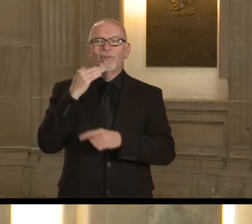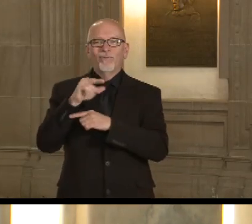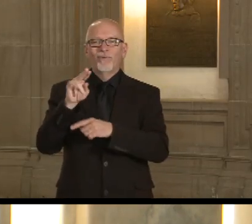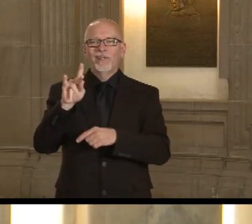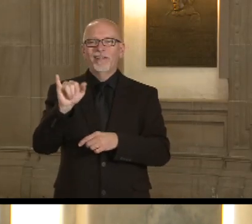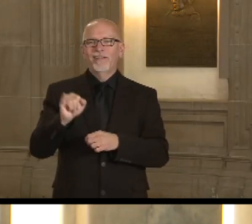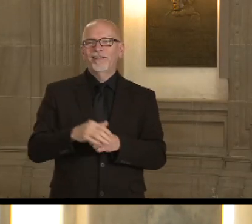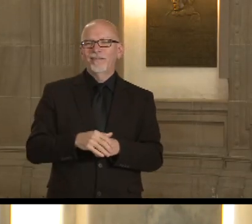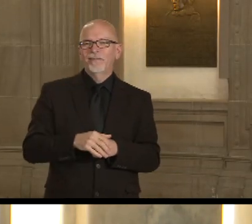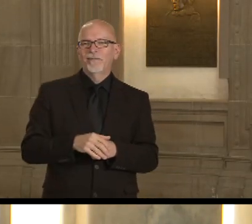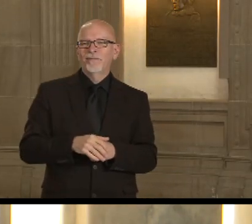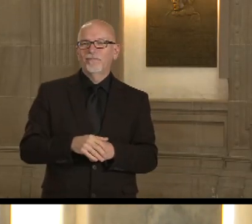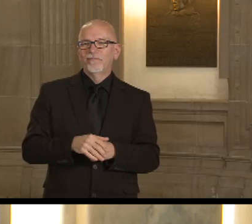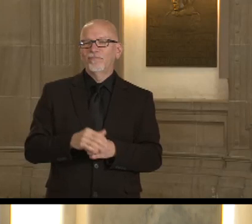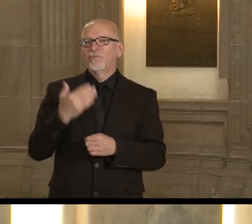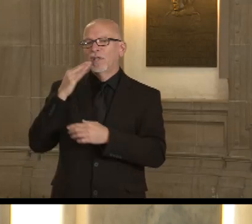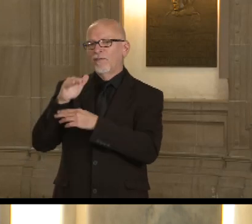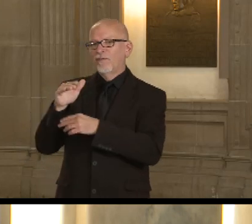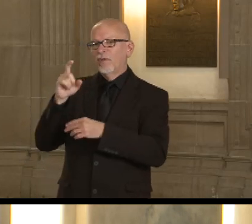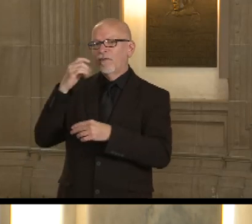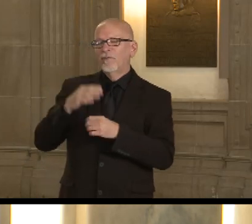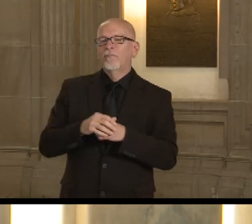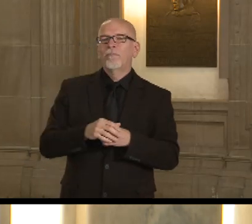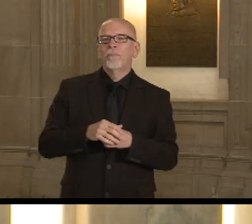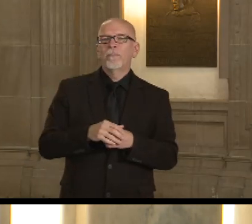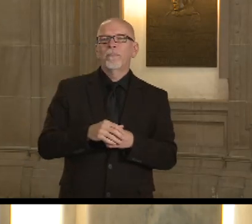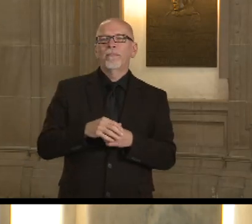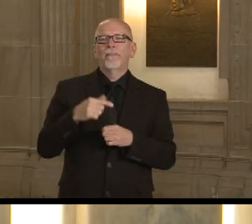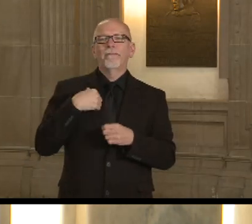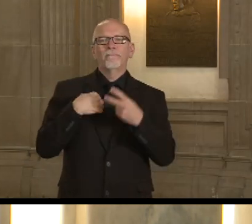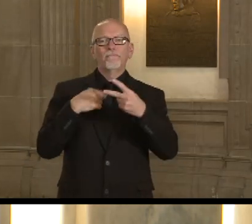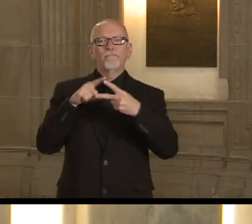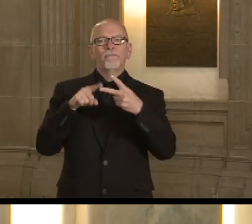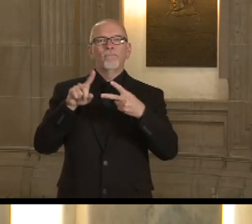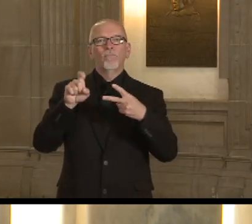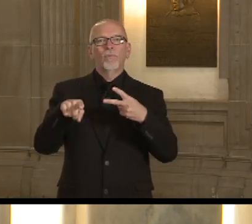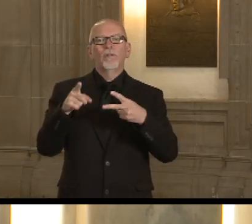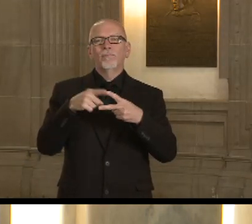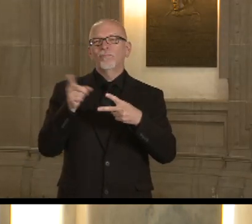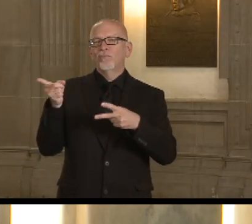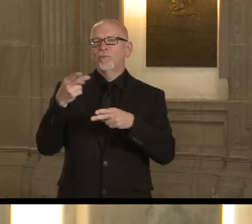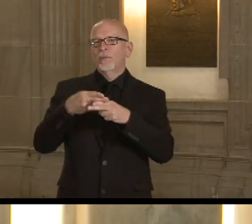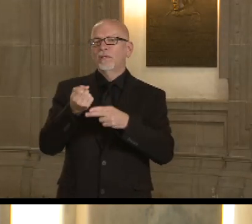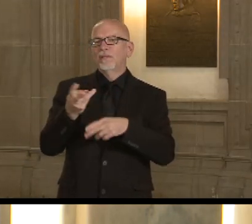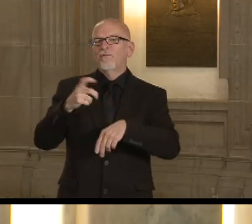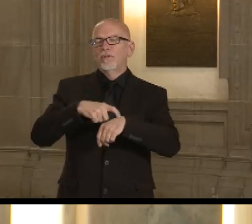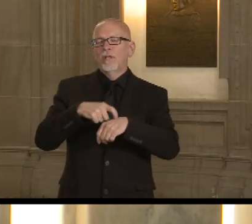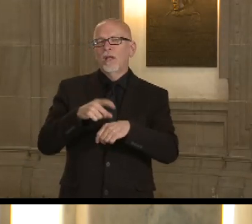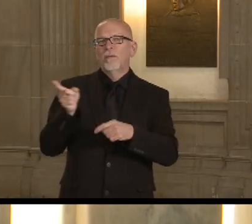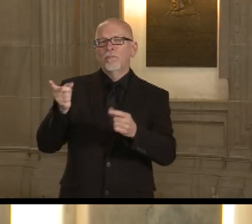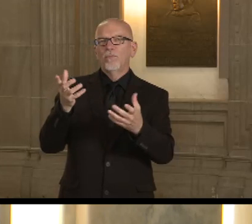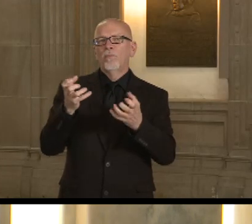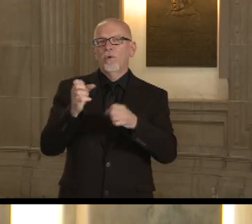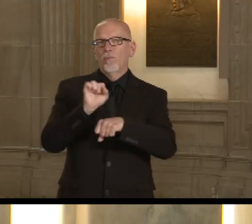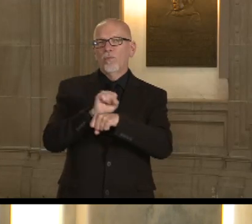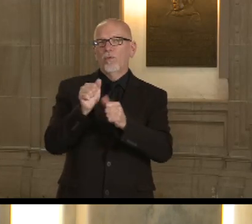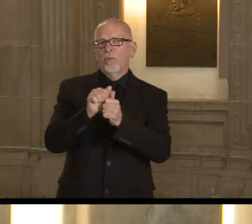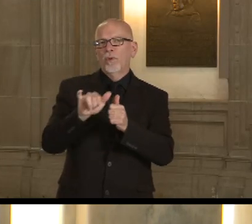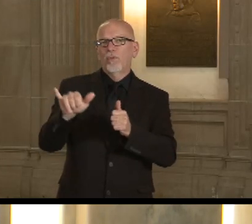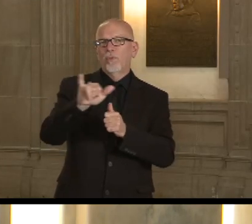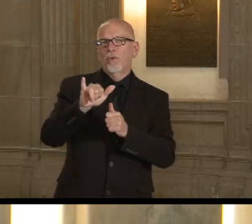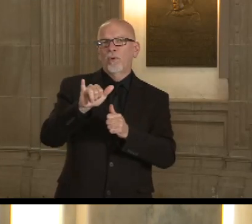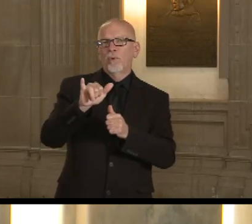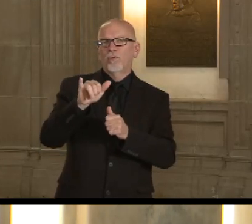Nikki. Good afternoon. I had two quick questions. One is you've mentioned several times you want to work with those who